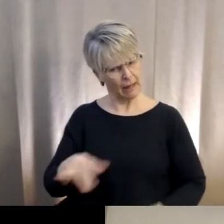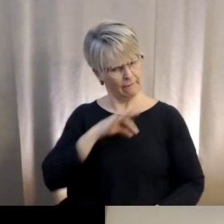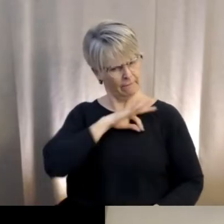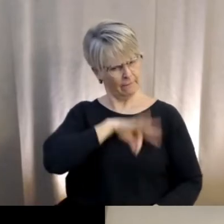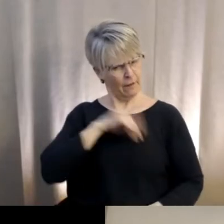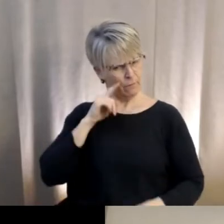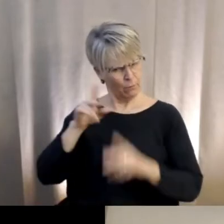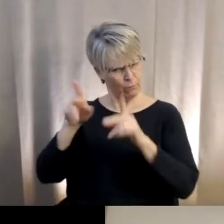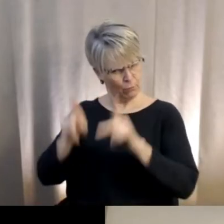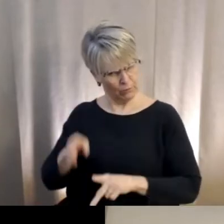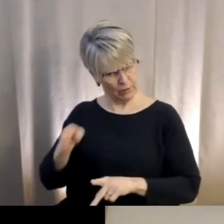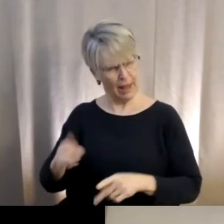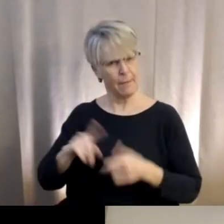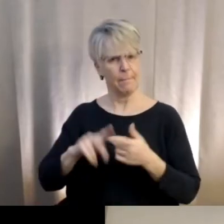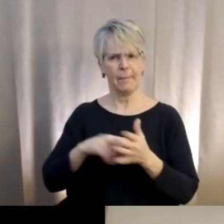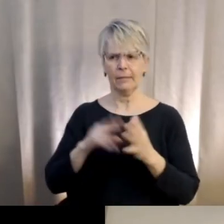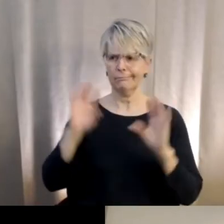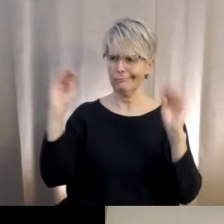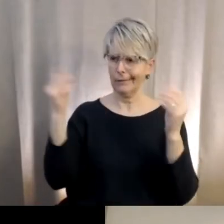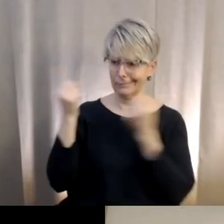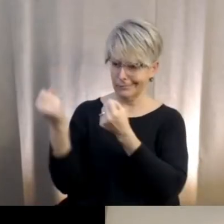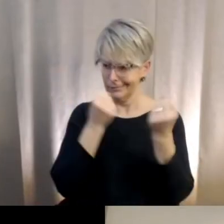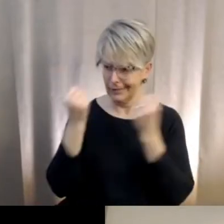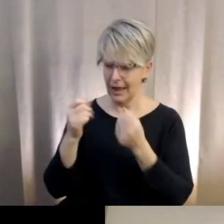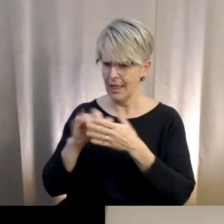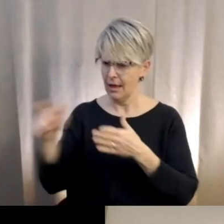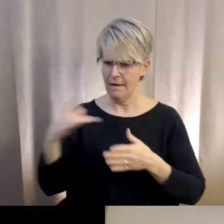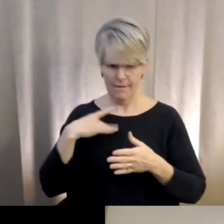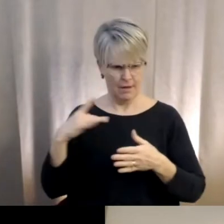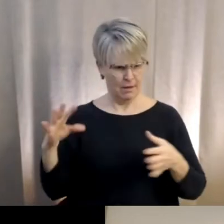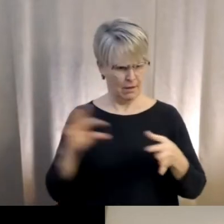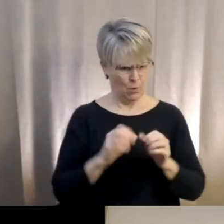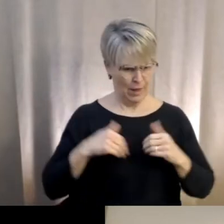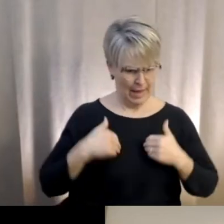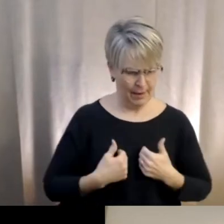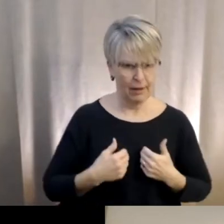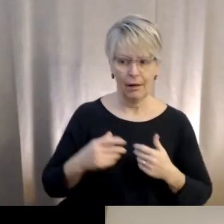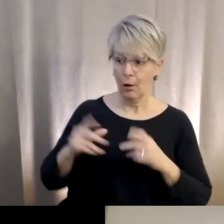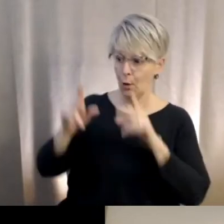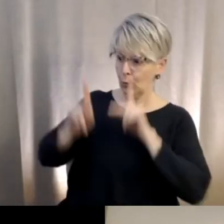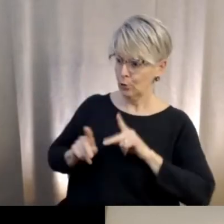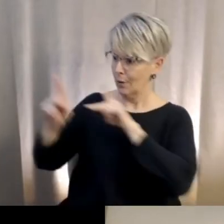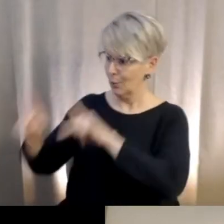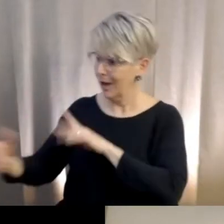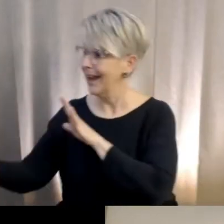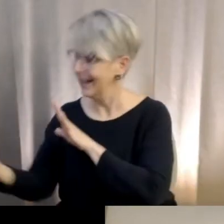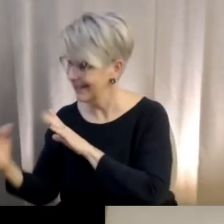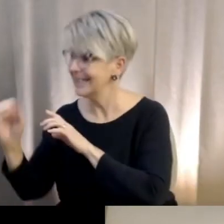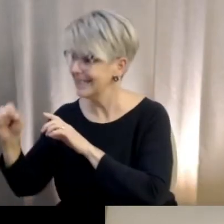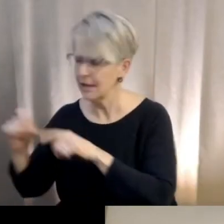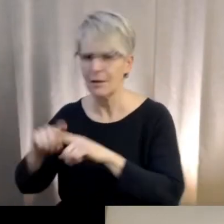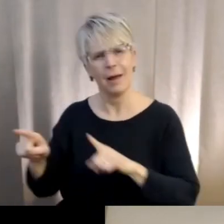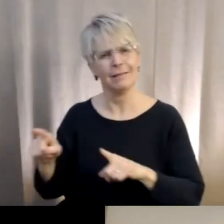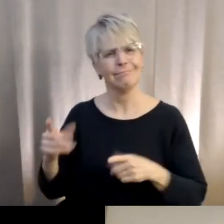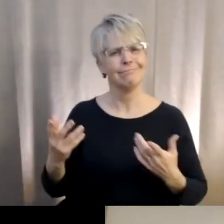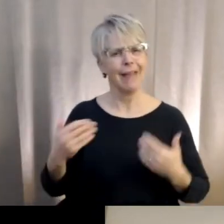paramedics, to what it meant to them to connect with an animal, not just peer to peer, but certainly in their own little comfort of